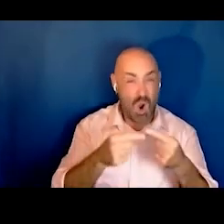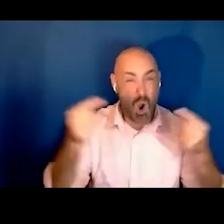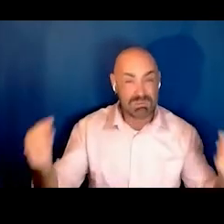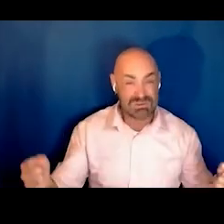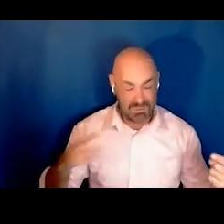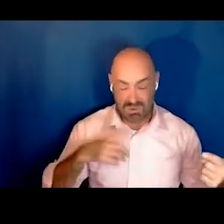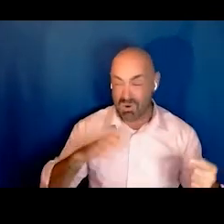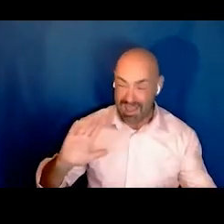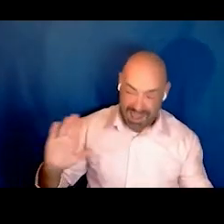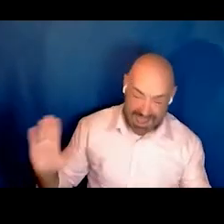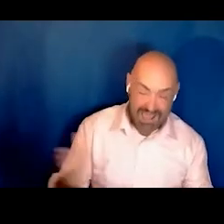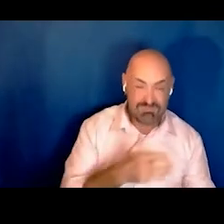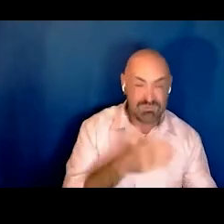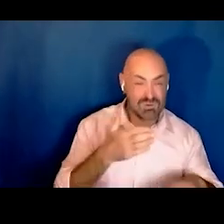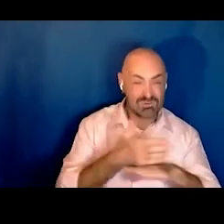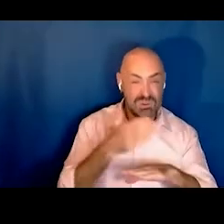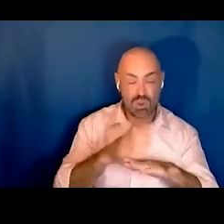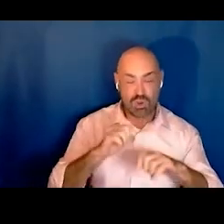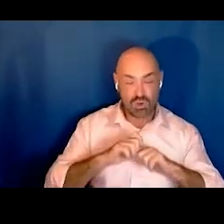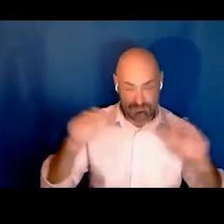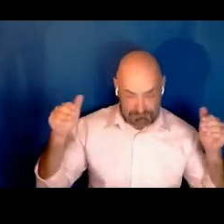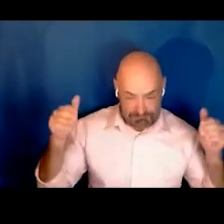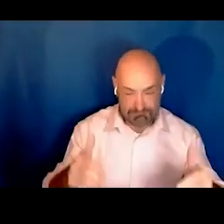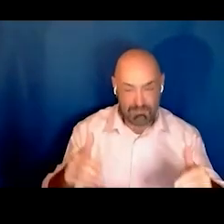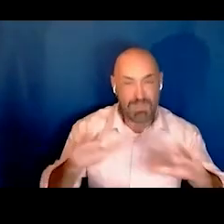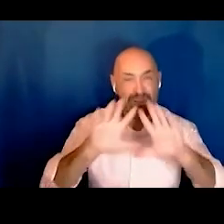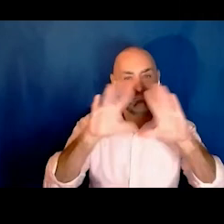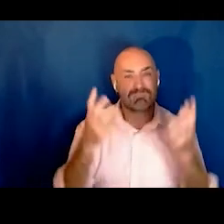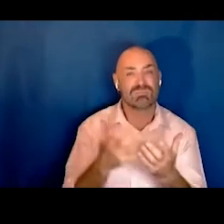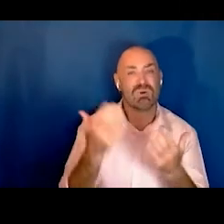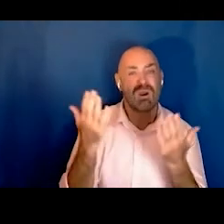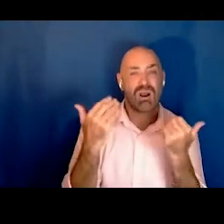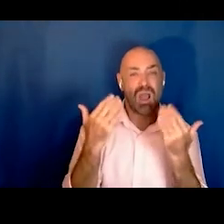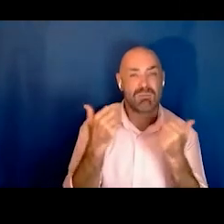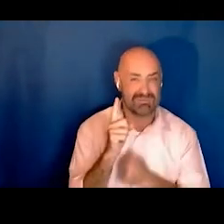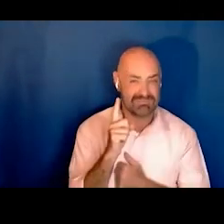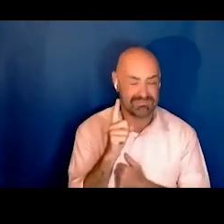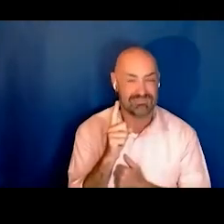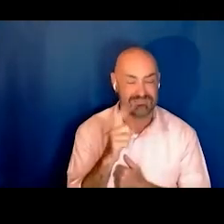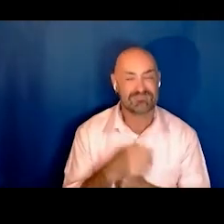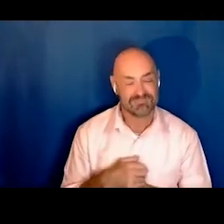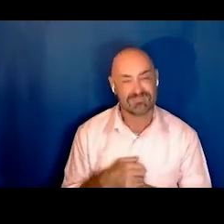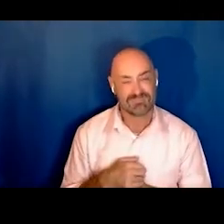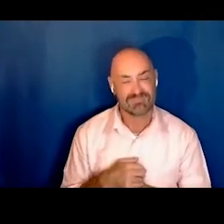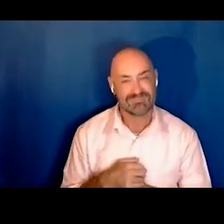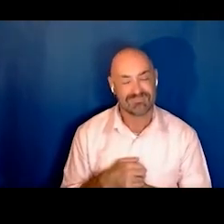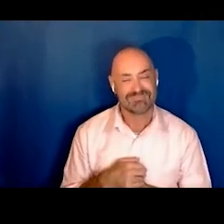be a climate career. So finally,